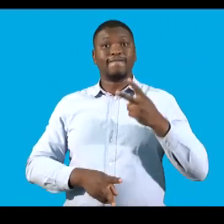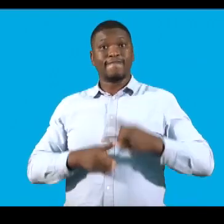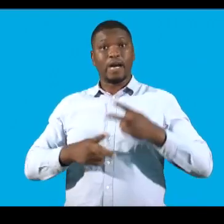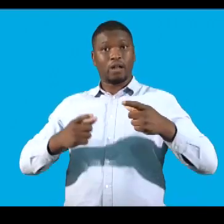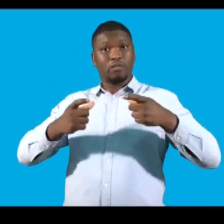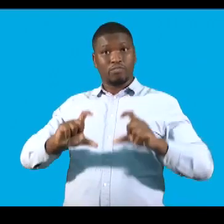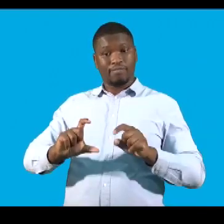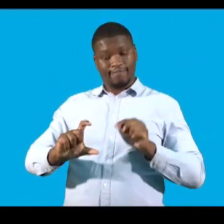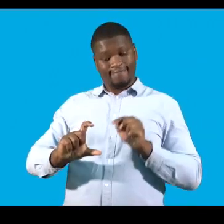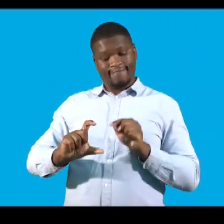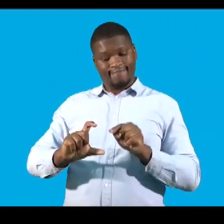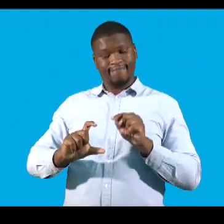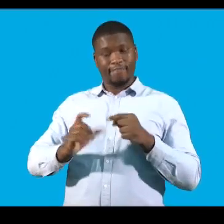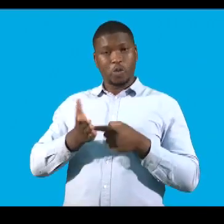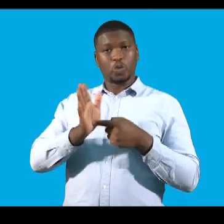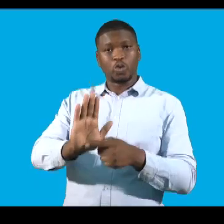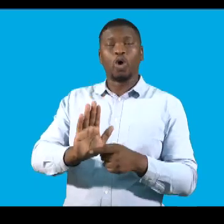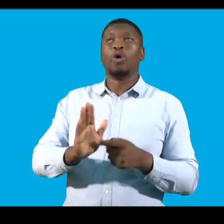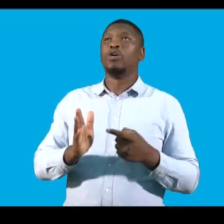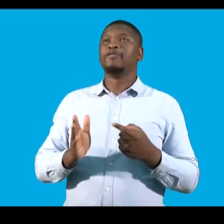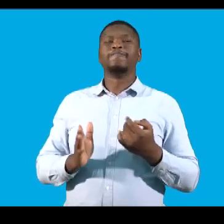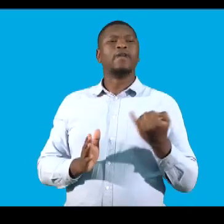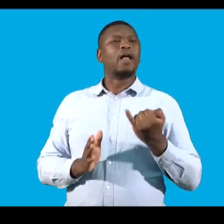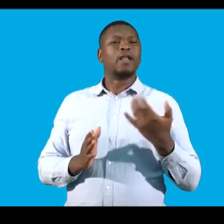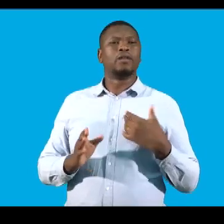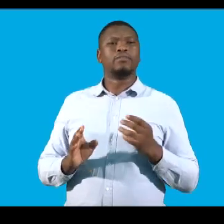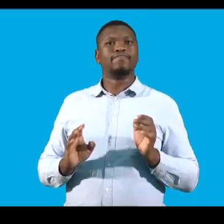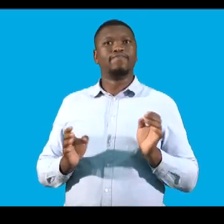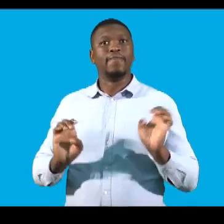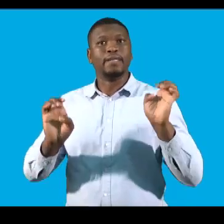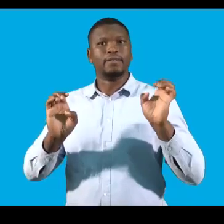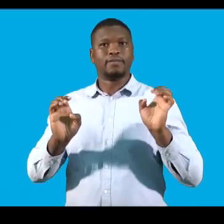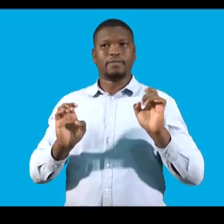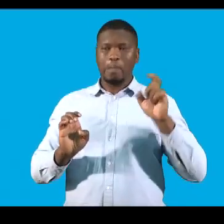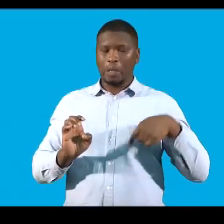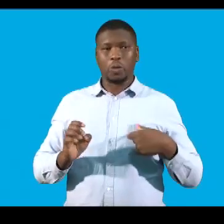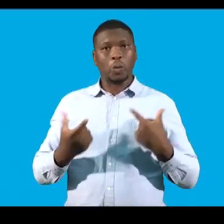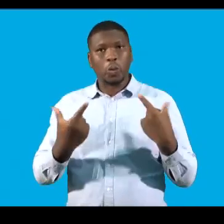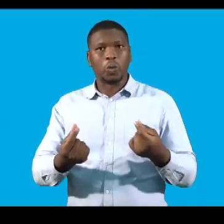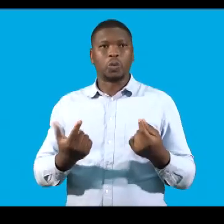The final stanza conveys a sense of urgency,